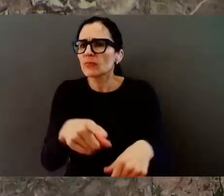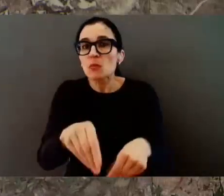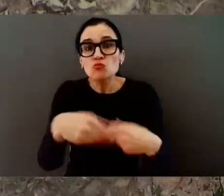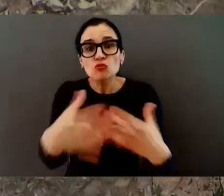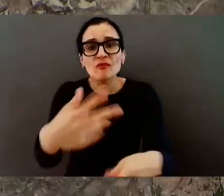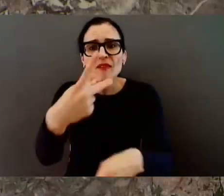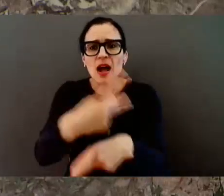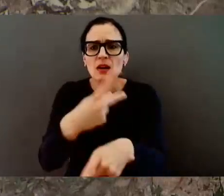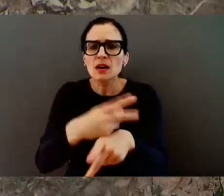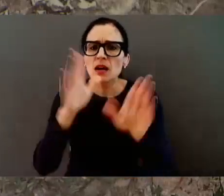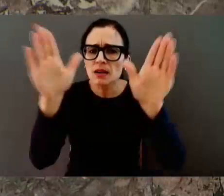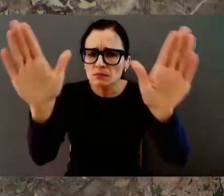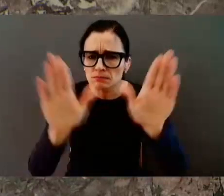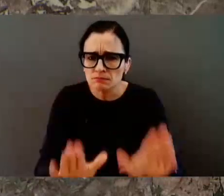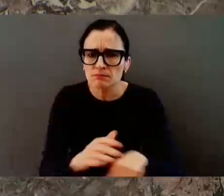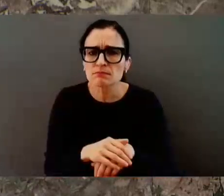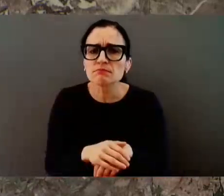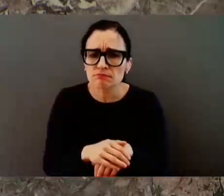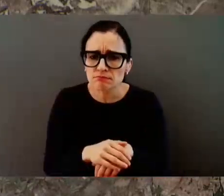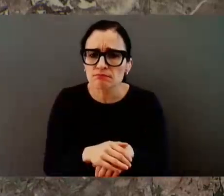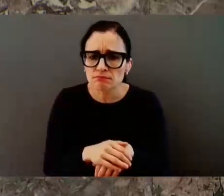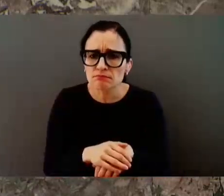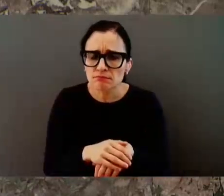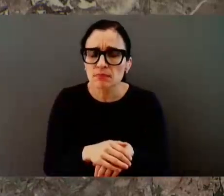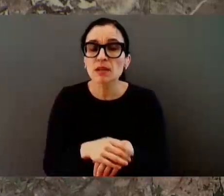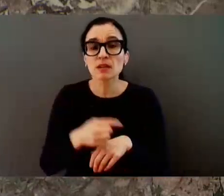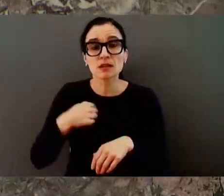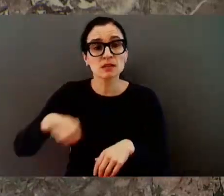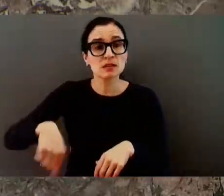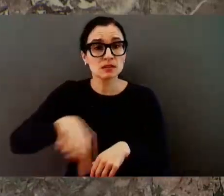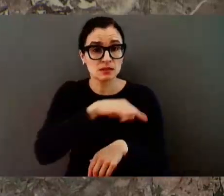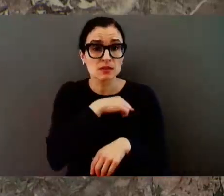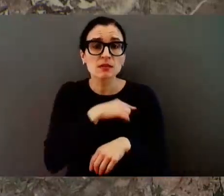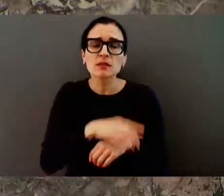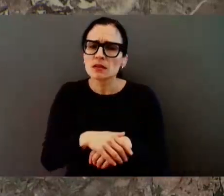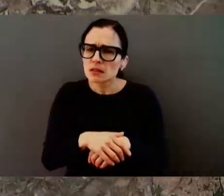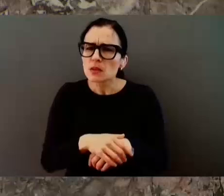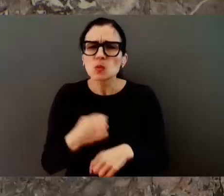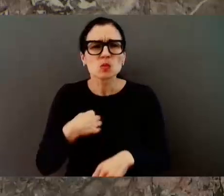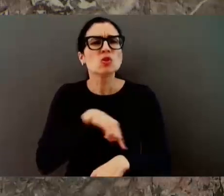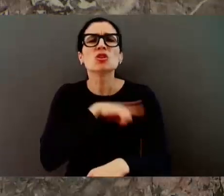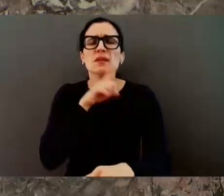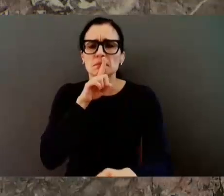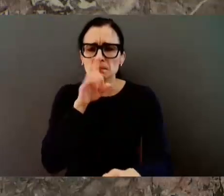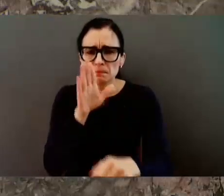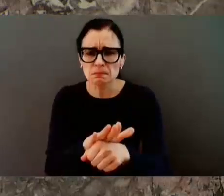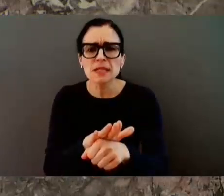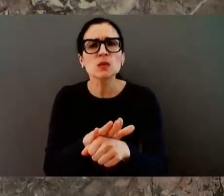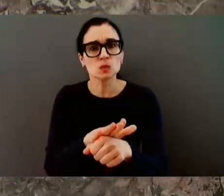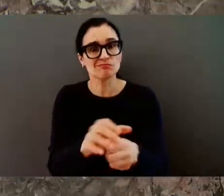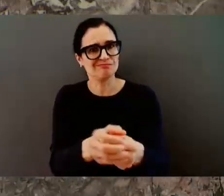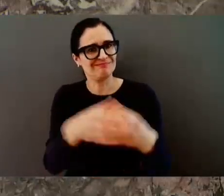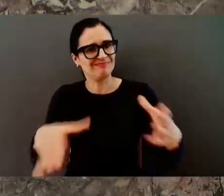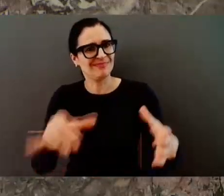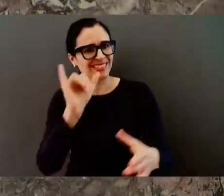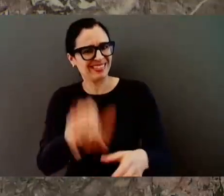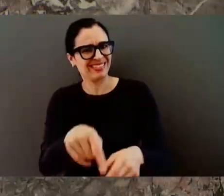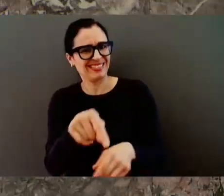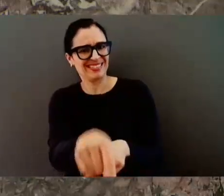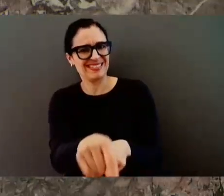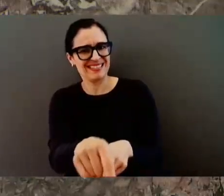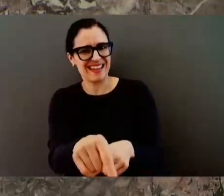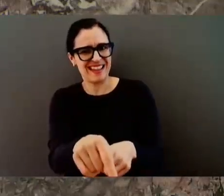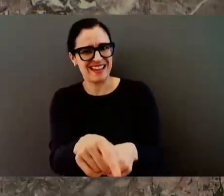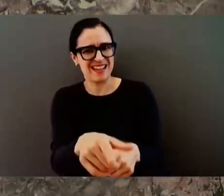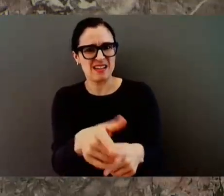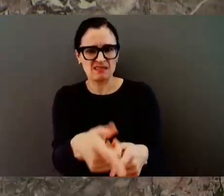to expanding this form of treatment. Mr. Speaker, this government is committed to expanding complex care housing, the type of supportive recovery housing, and to